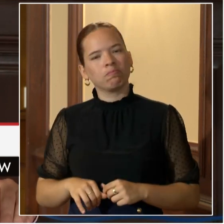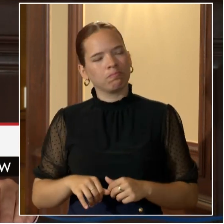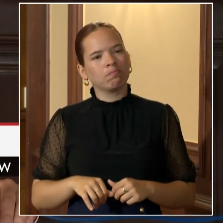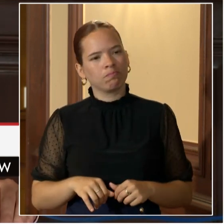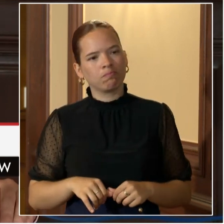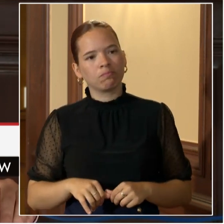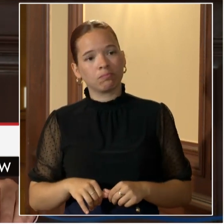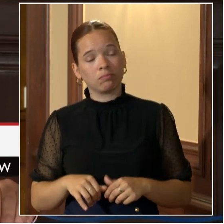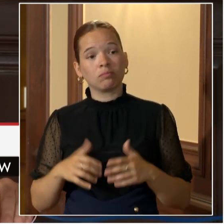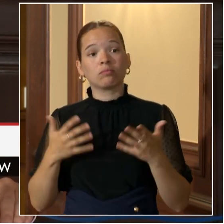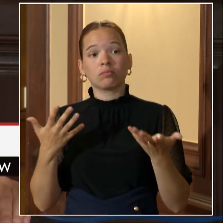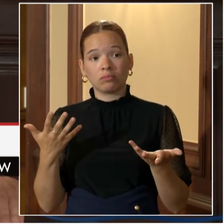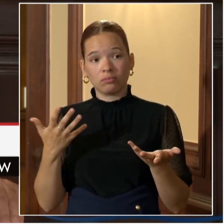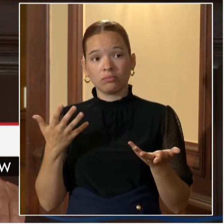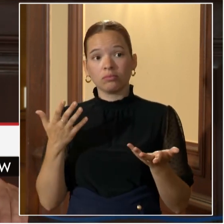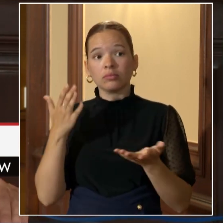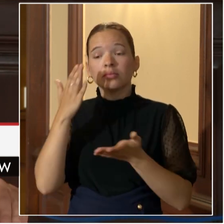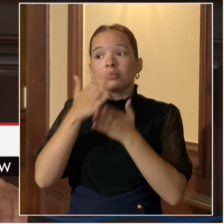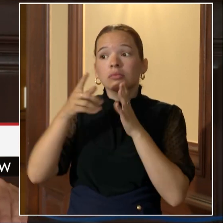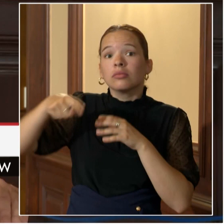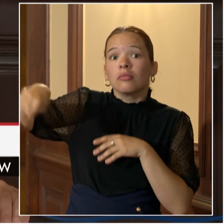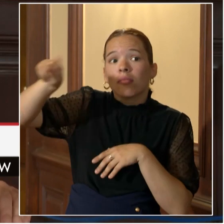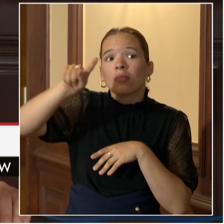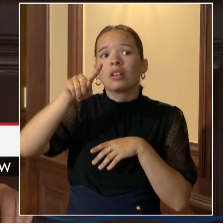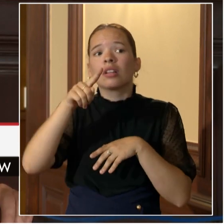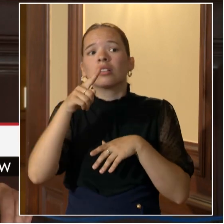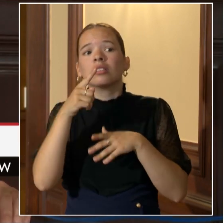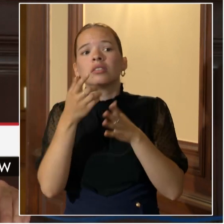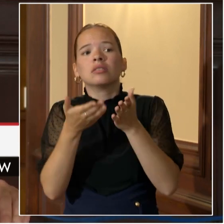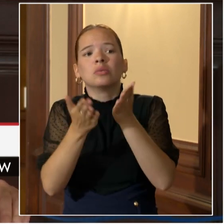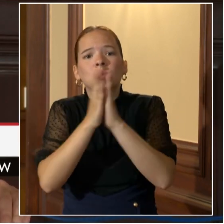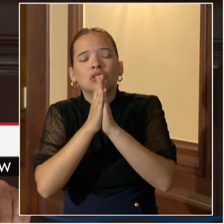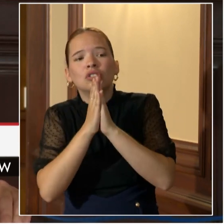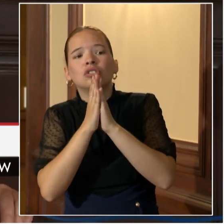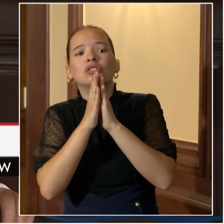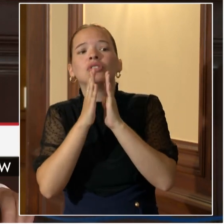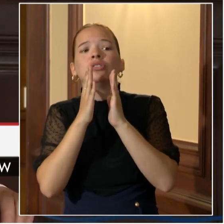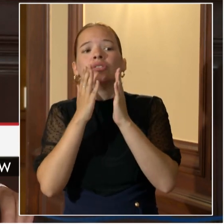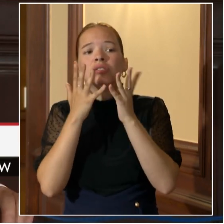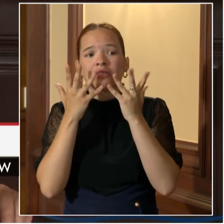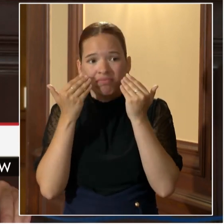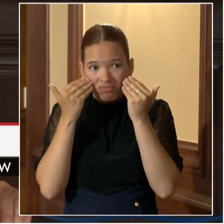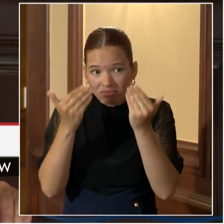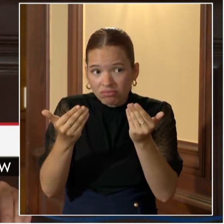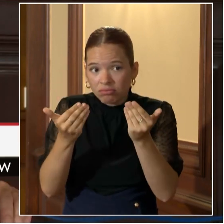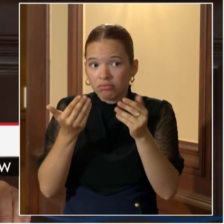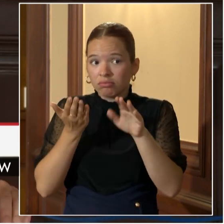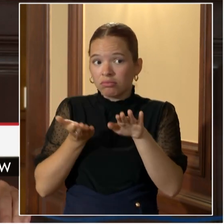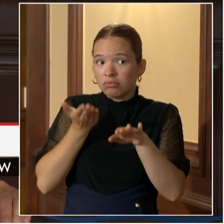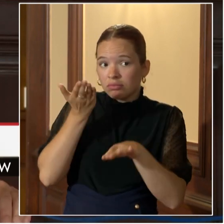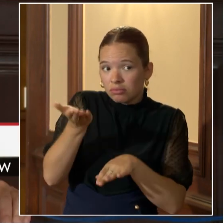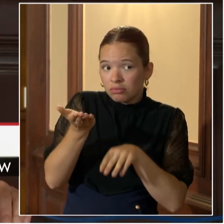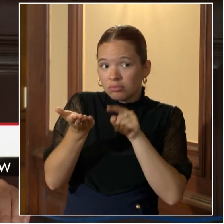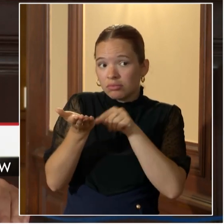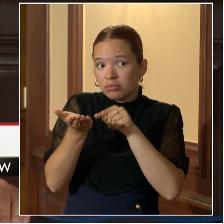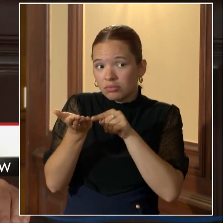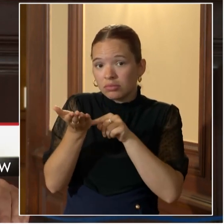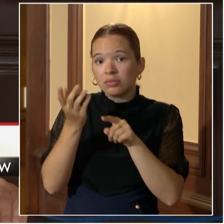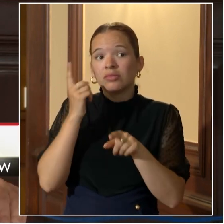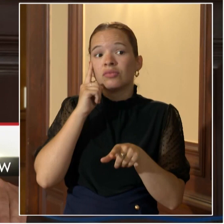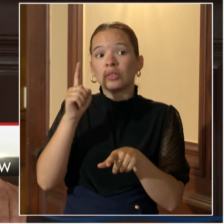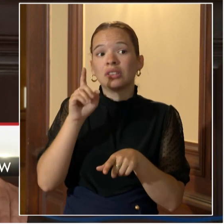the expenses previously funded by his political campaign committee were not included based on the requirements of Subtitle C of